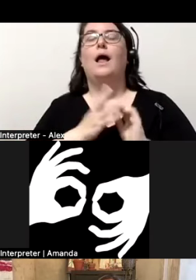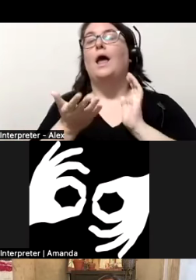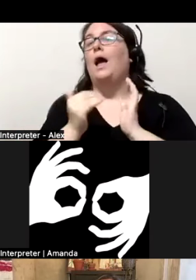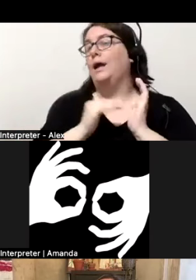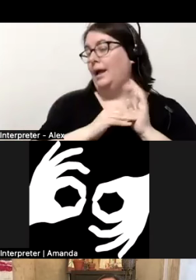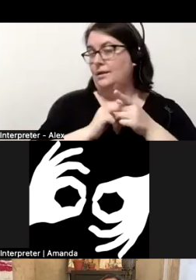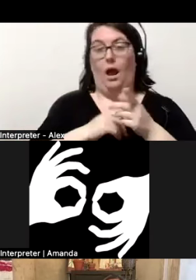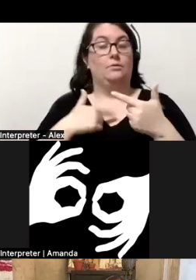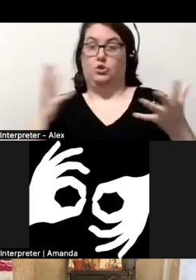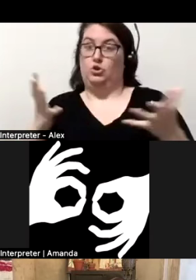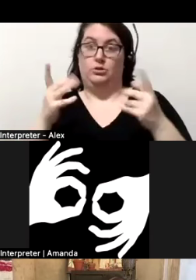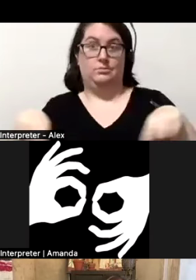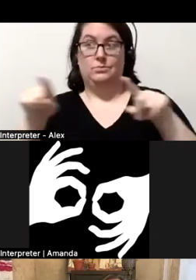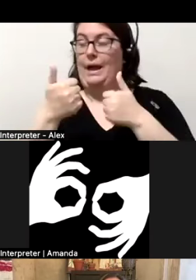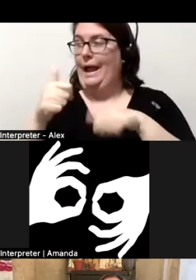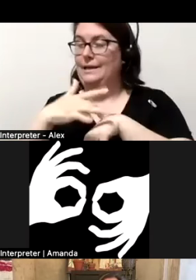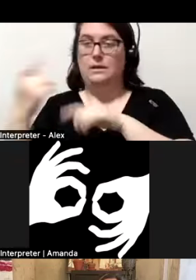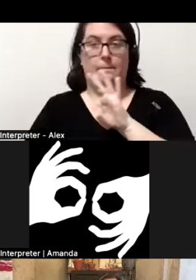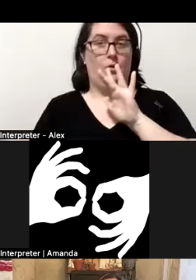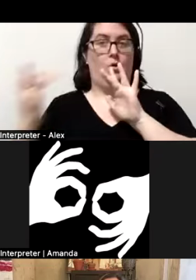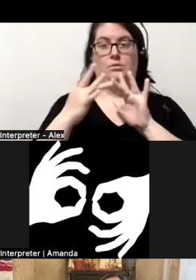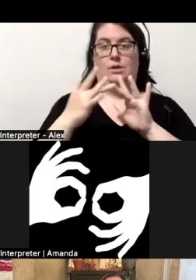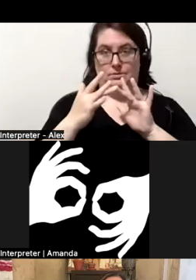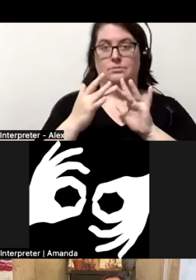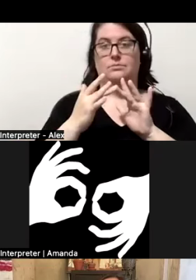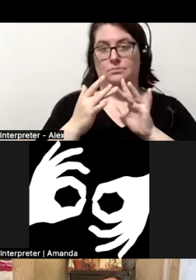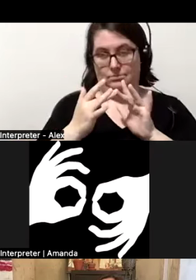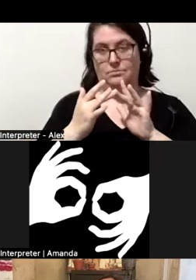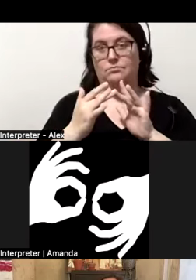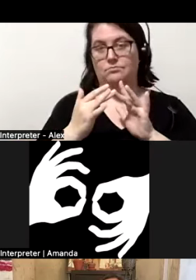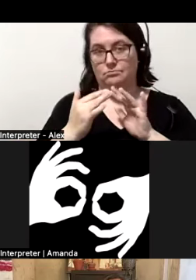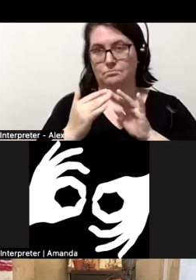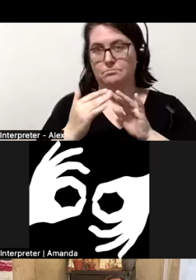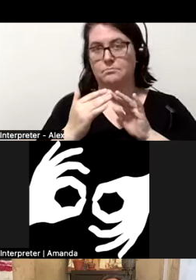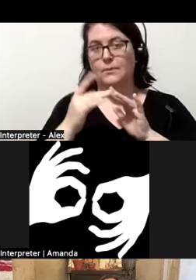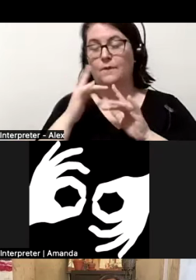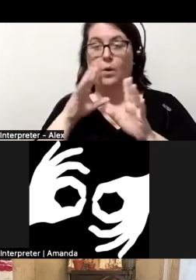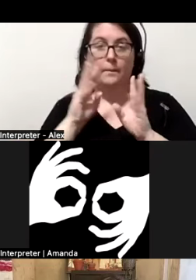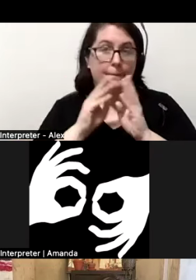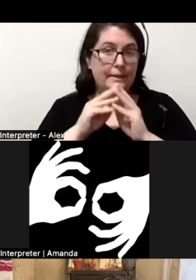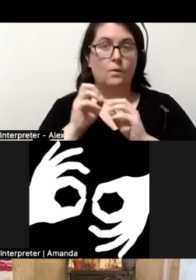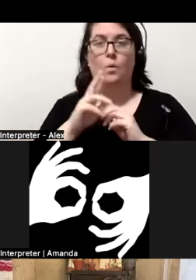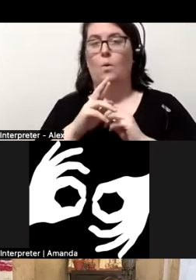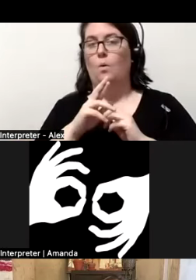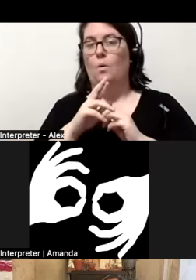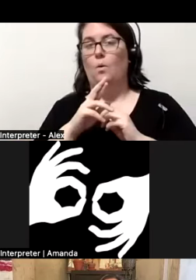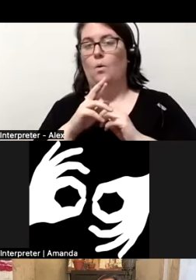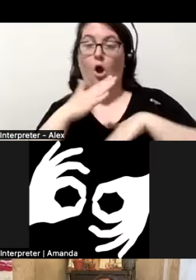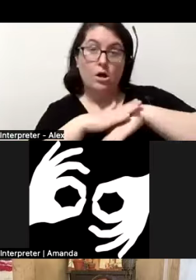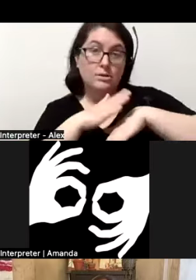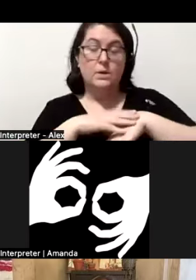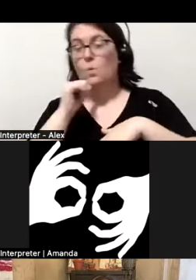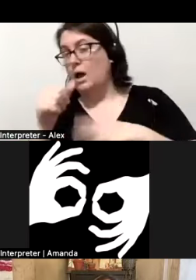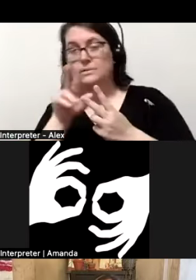welcome, and we encourage all CKAF applicants to reach out to us to book a meeting, whether or not you require a consultation. Even if